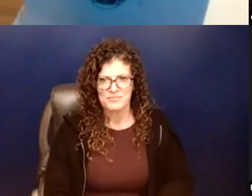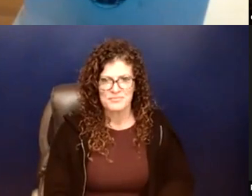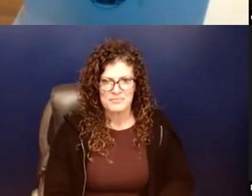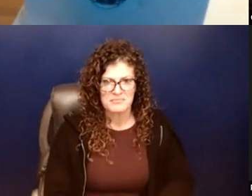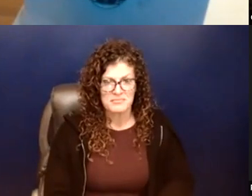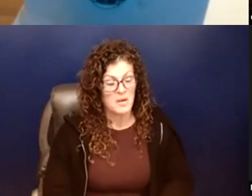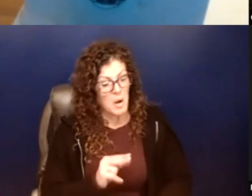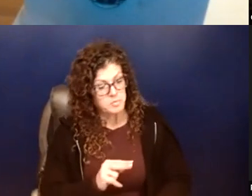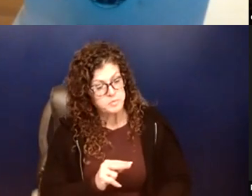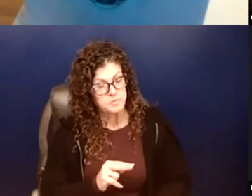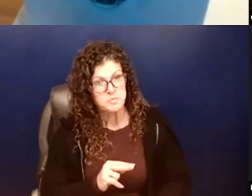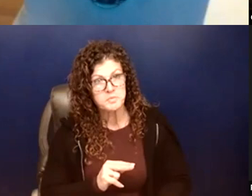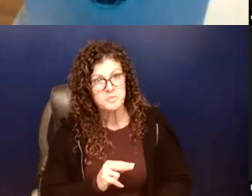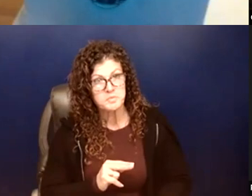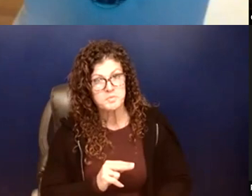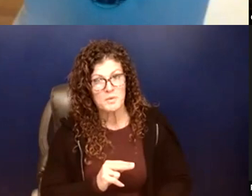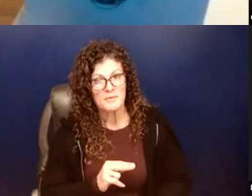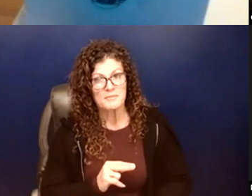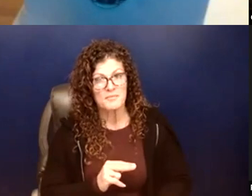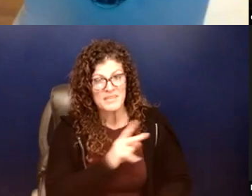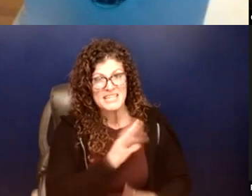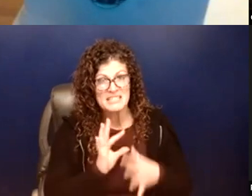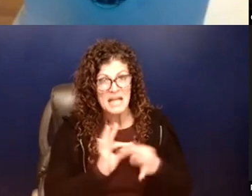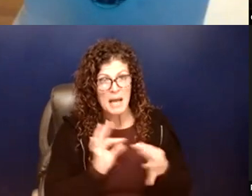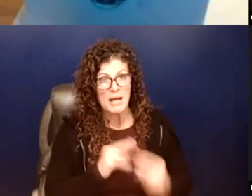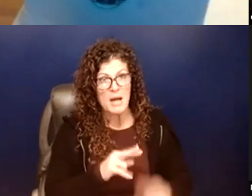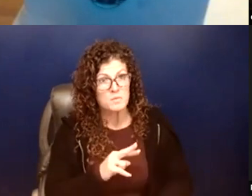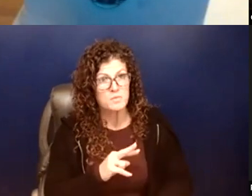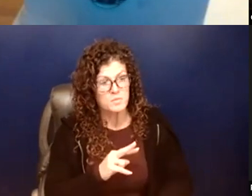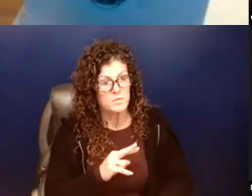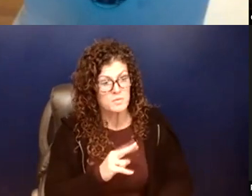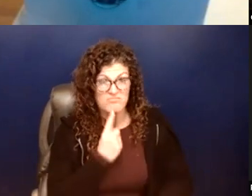And I actually take his statement seriously. I think